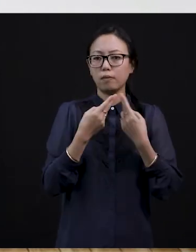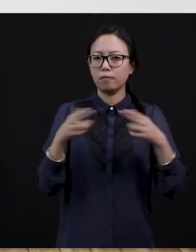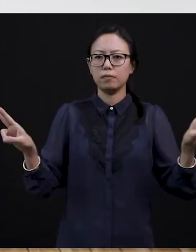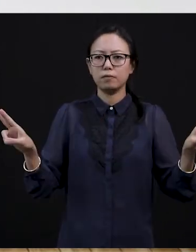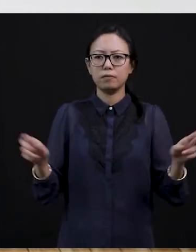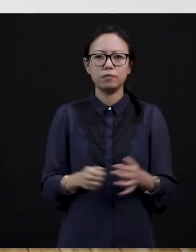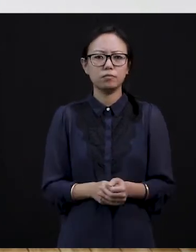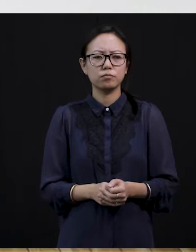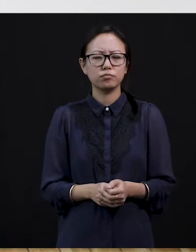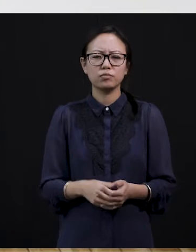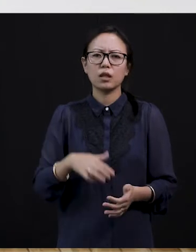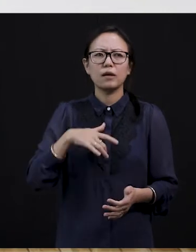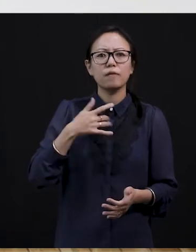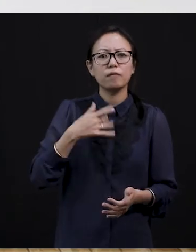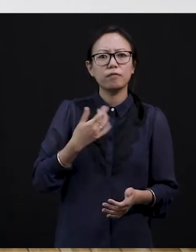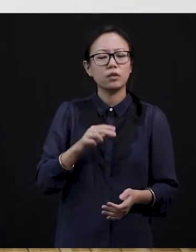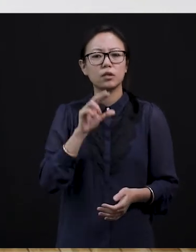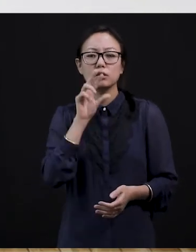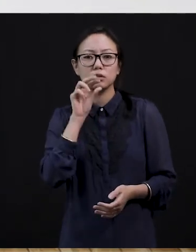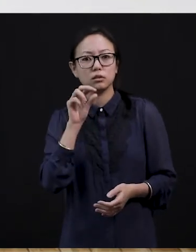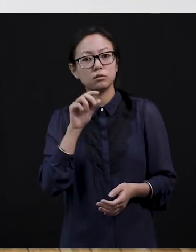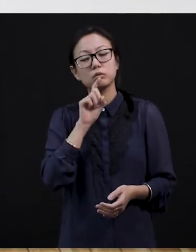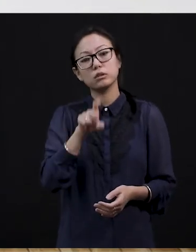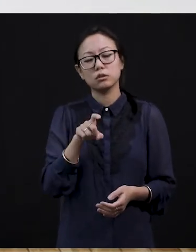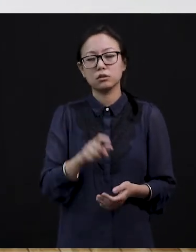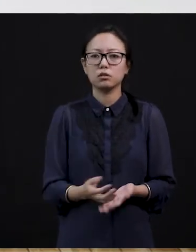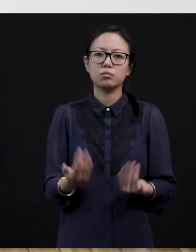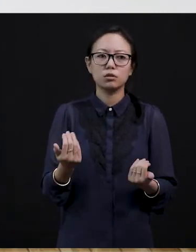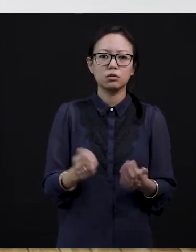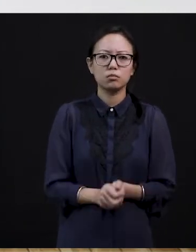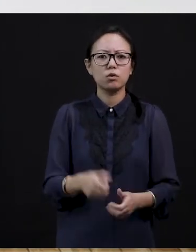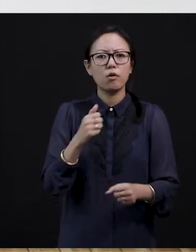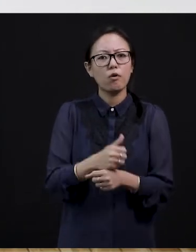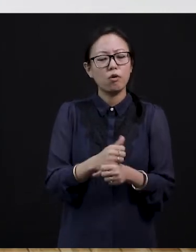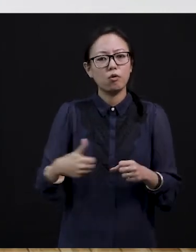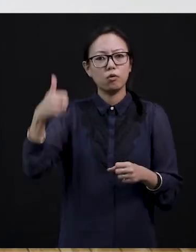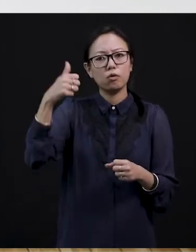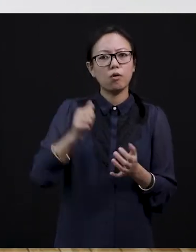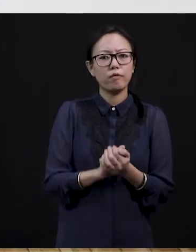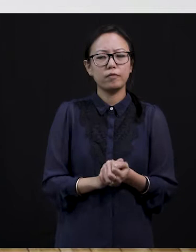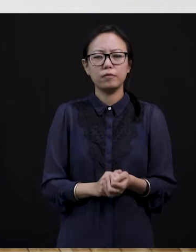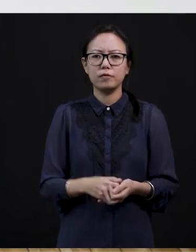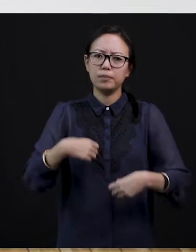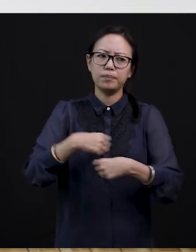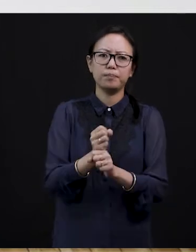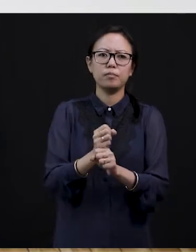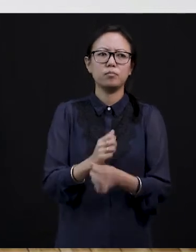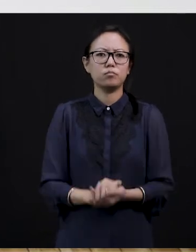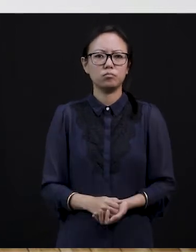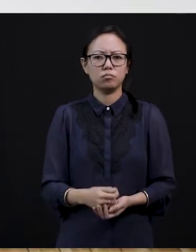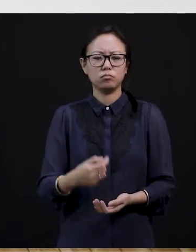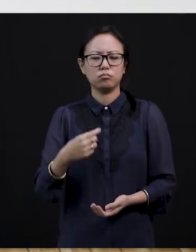to express yourself, you're free to form your own government, you are free to tell that you don't like